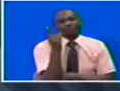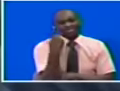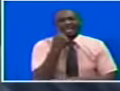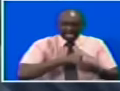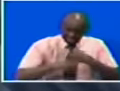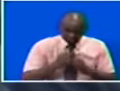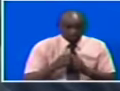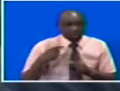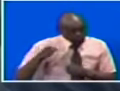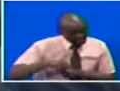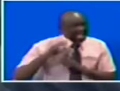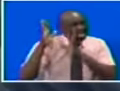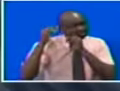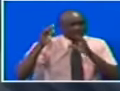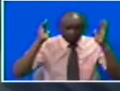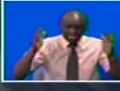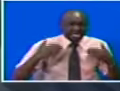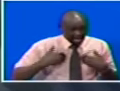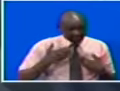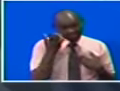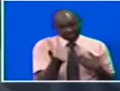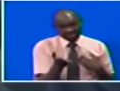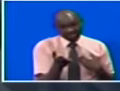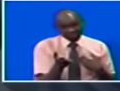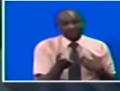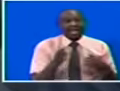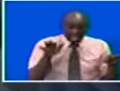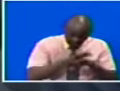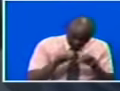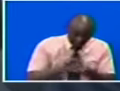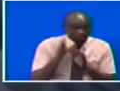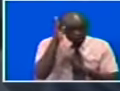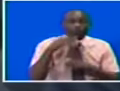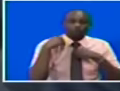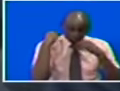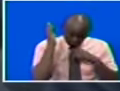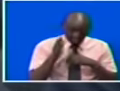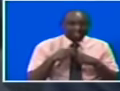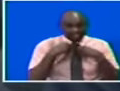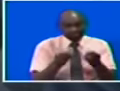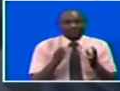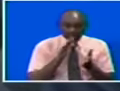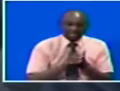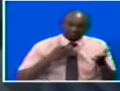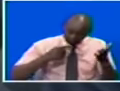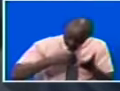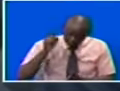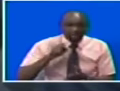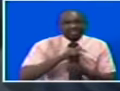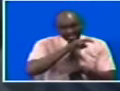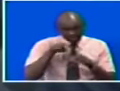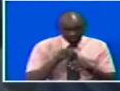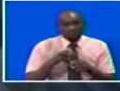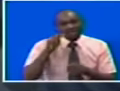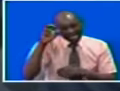Na tuna matarajio makubwa kwamba tukielekea mbele, Mungu atatujalia tupate basi kibali cha National